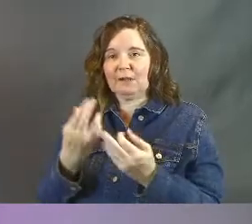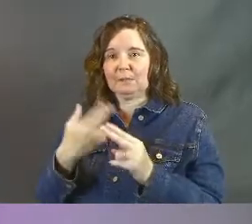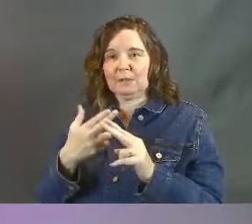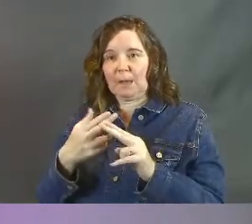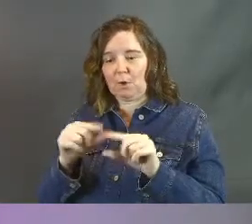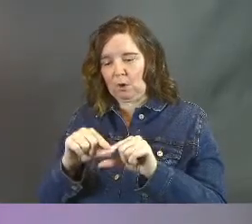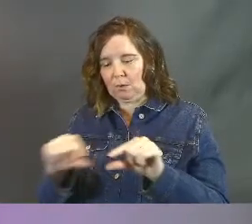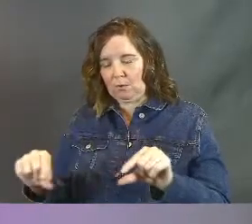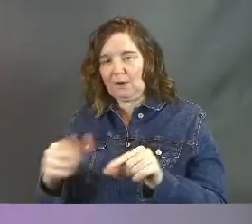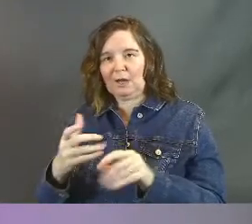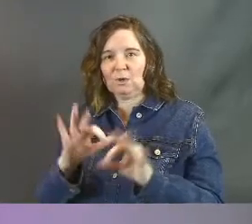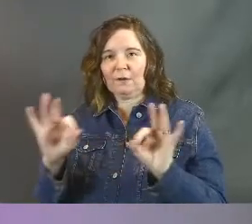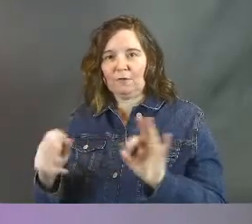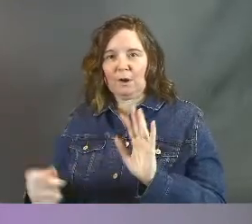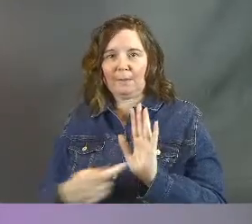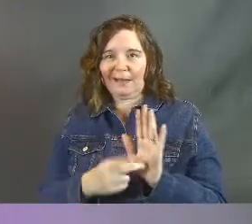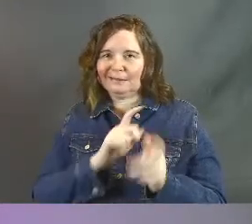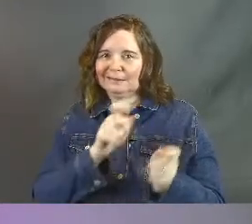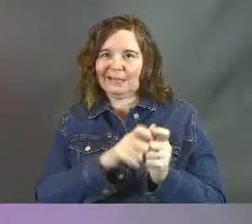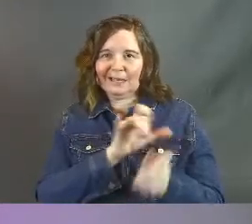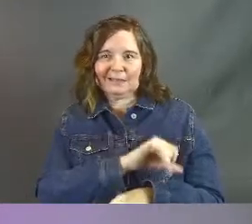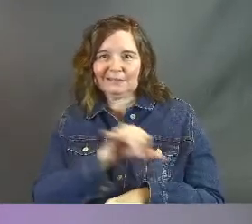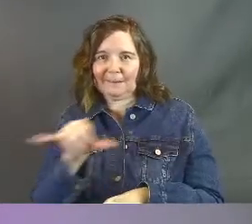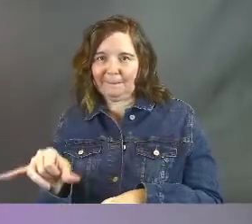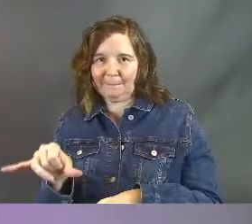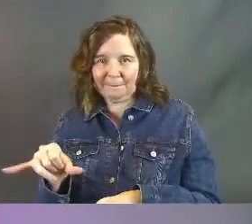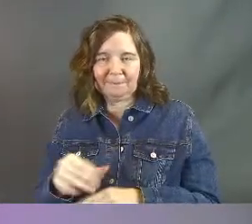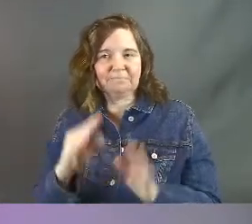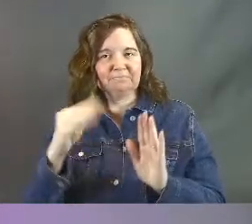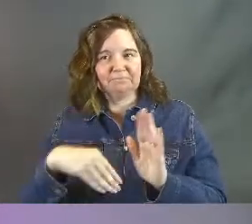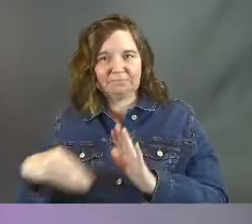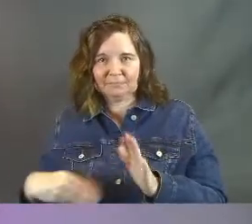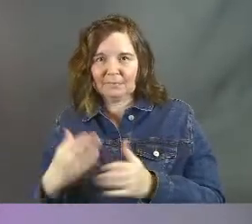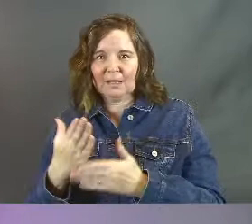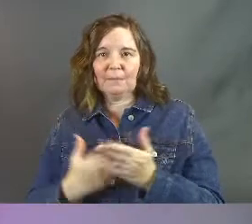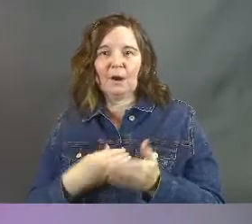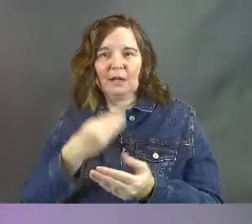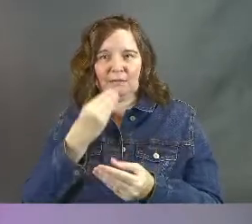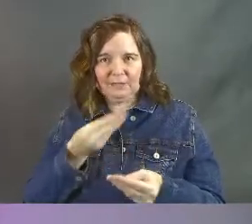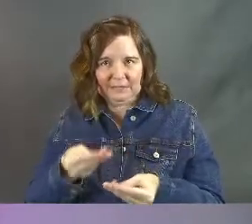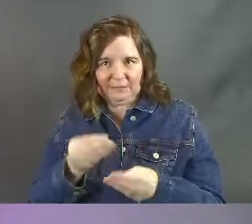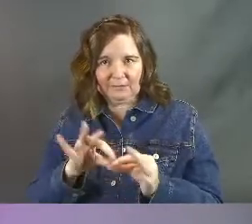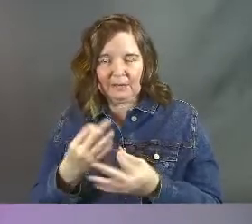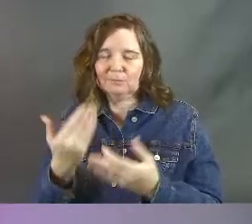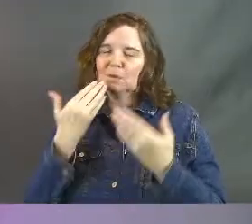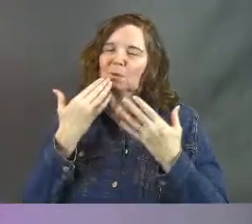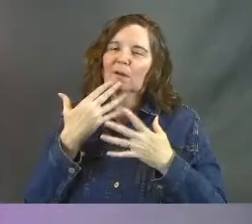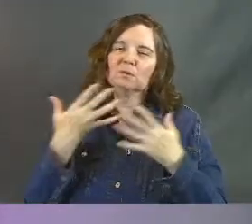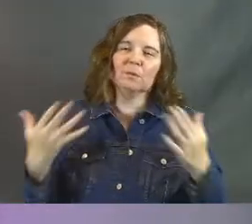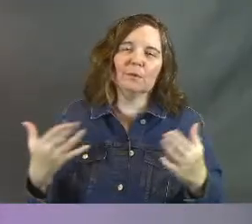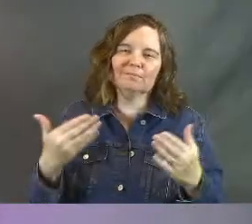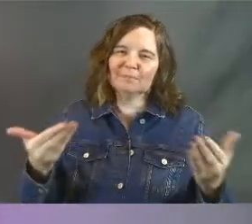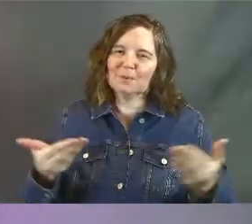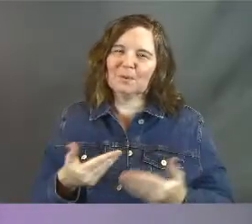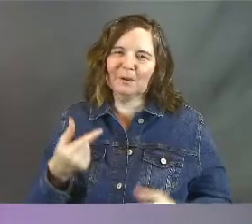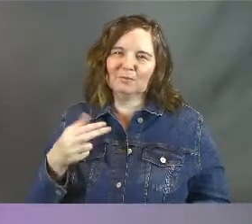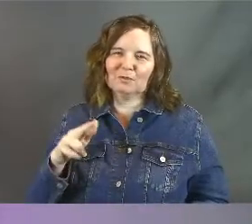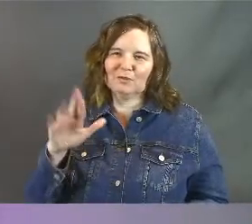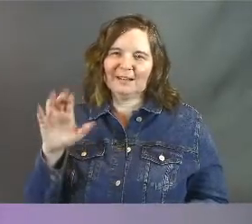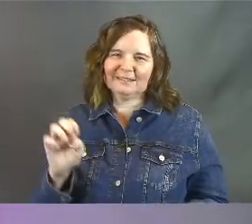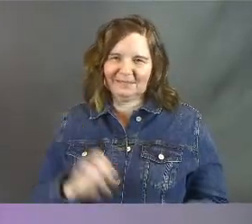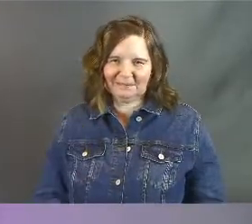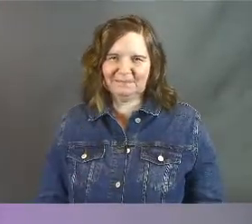below and you get a form back that's the exact same thing as that card, and you get to be a part of feeding families too. So thank you so much and welcome to Grace